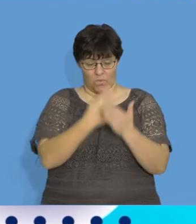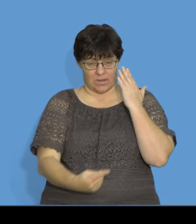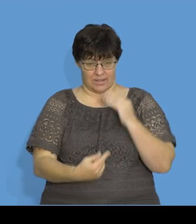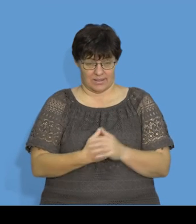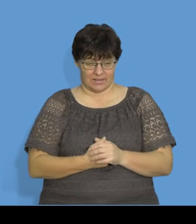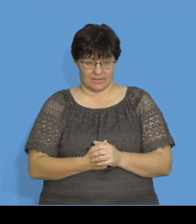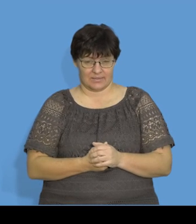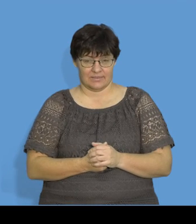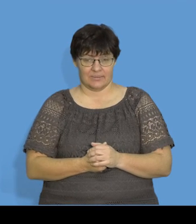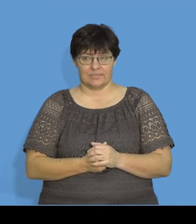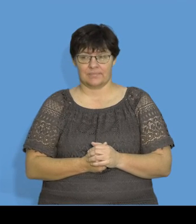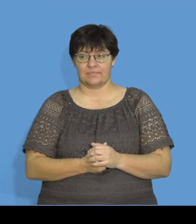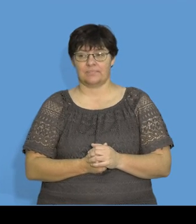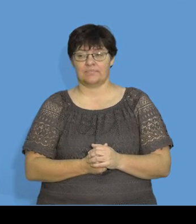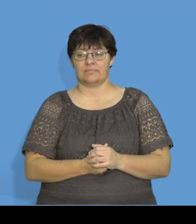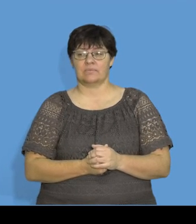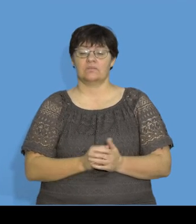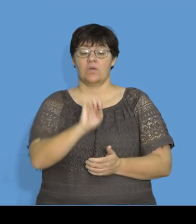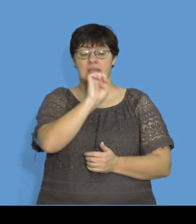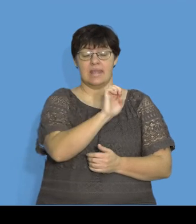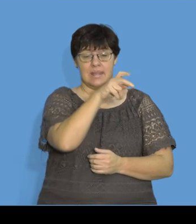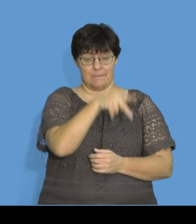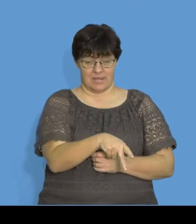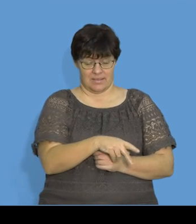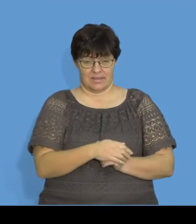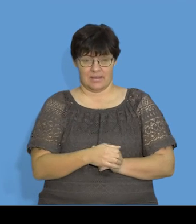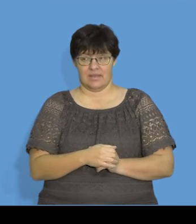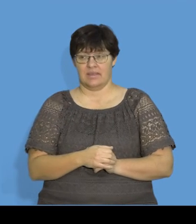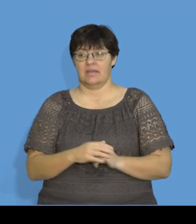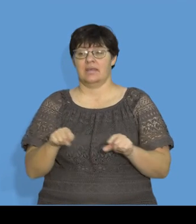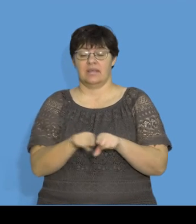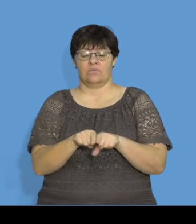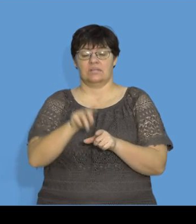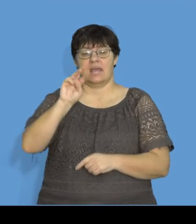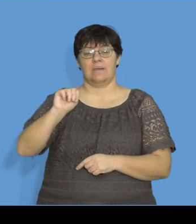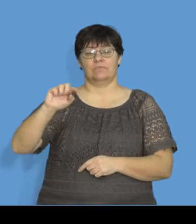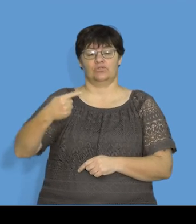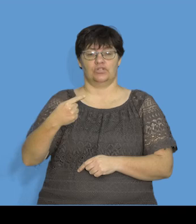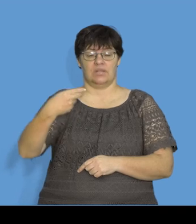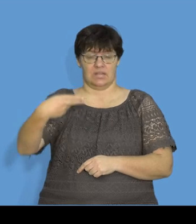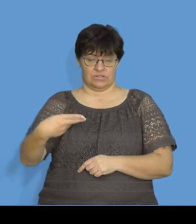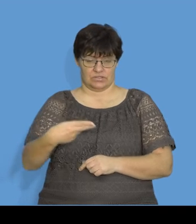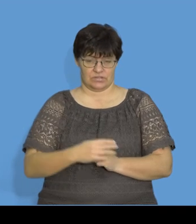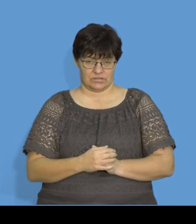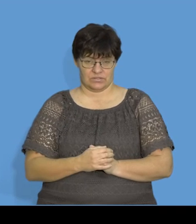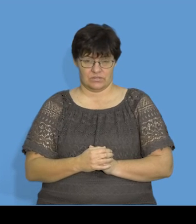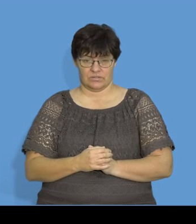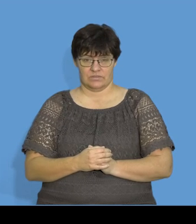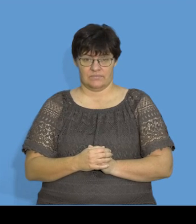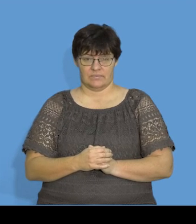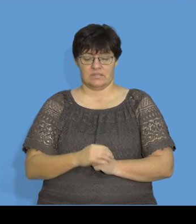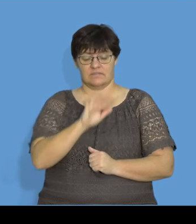height. So, potential energy, mass, times gravity, times